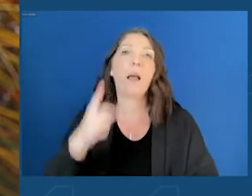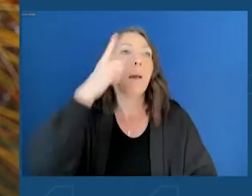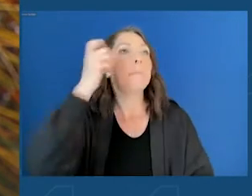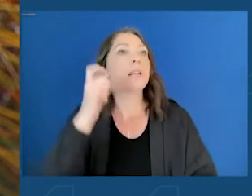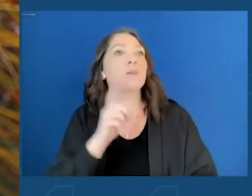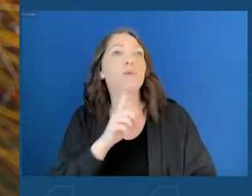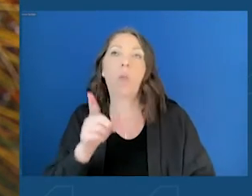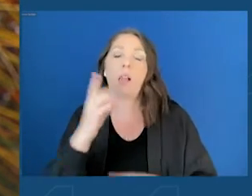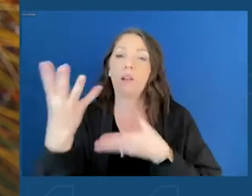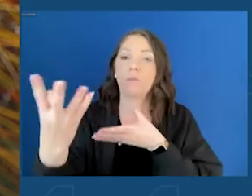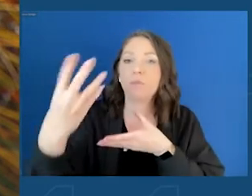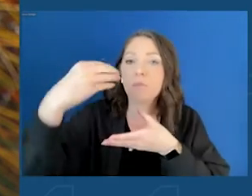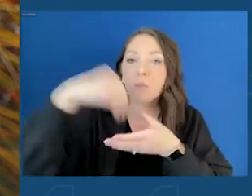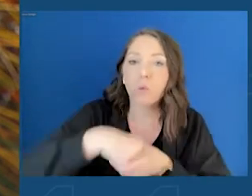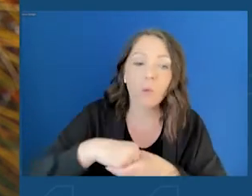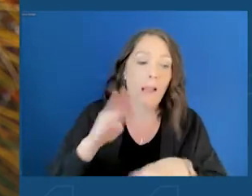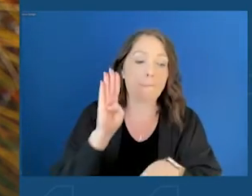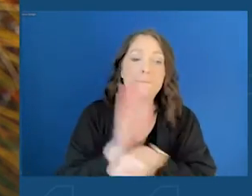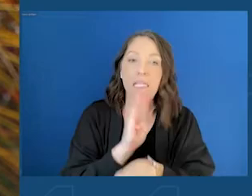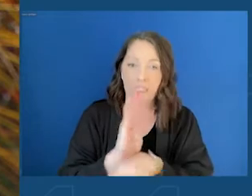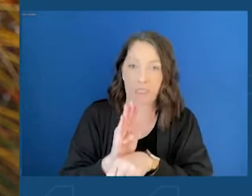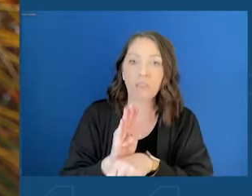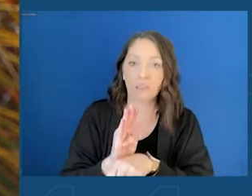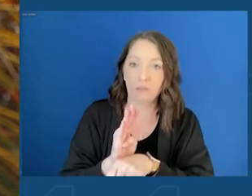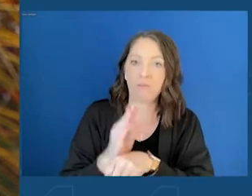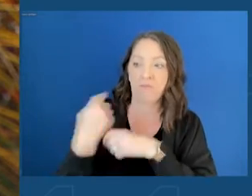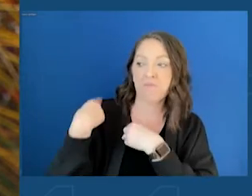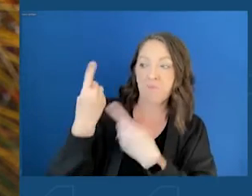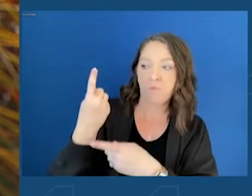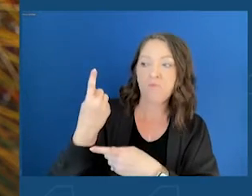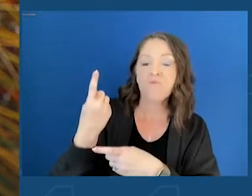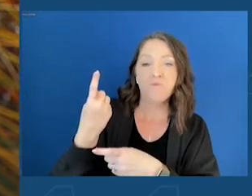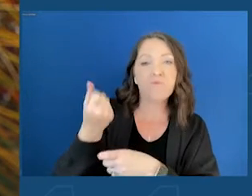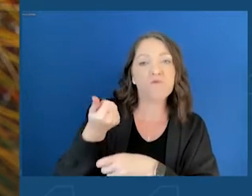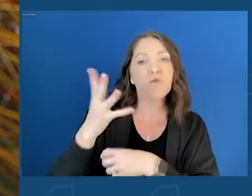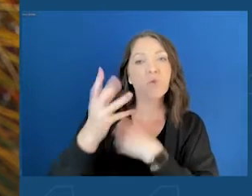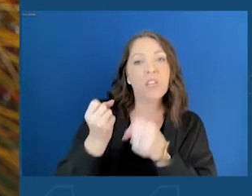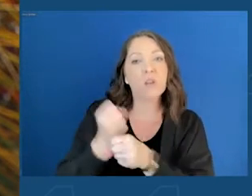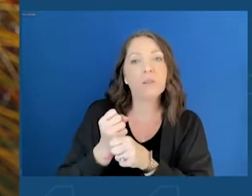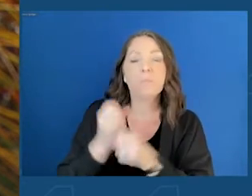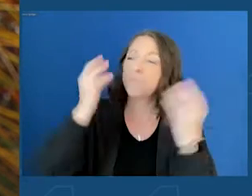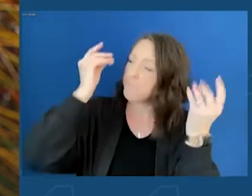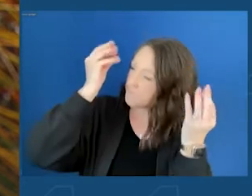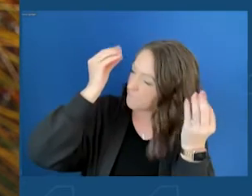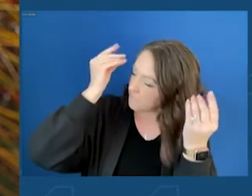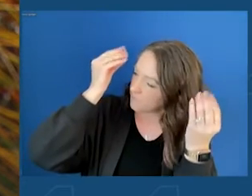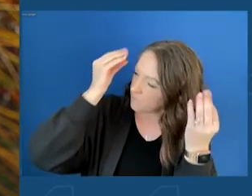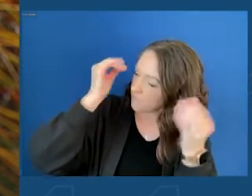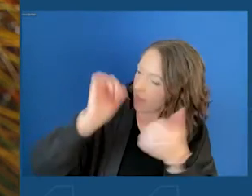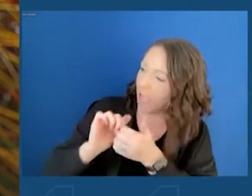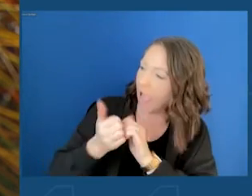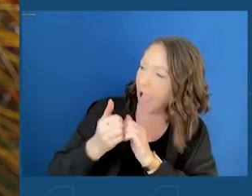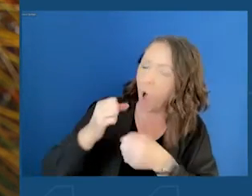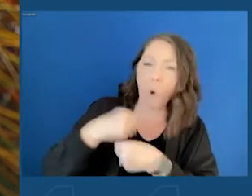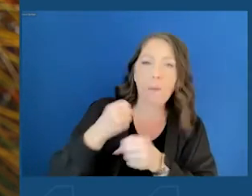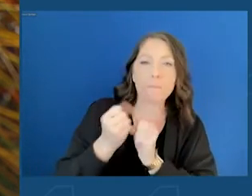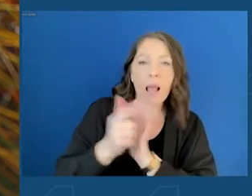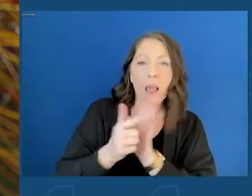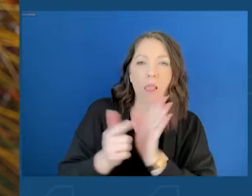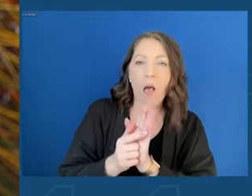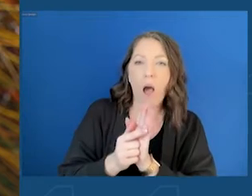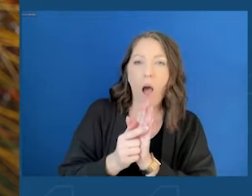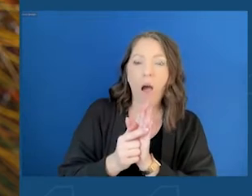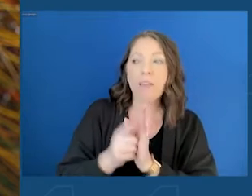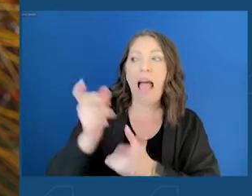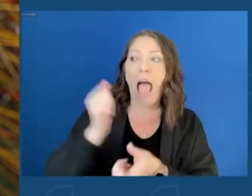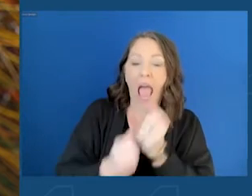inclusion of business over the last years in thinking about how to make a law that works for everybody.